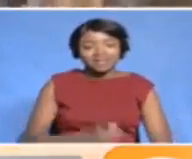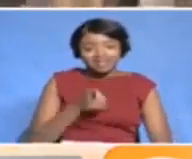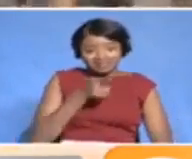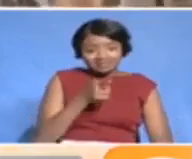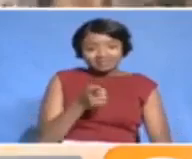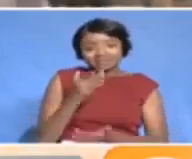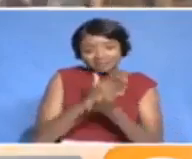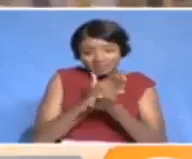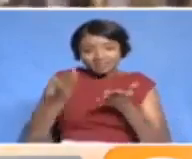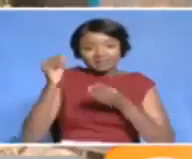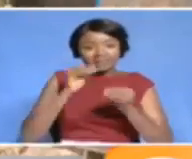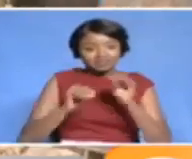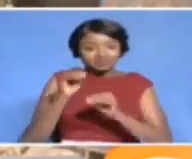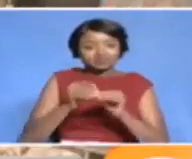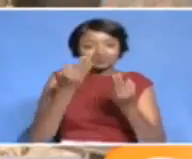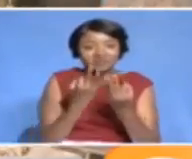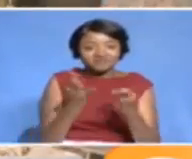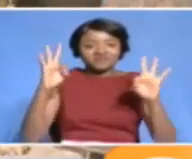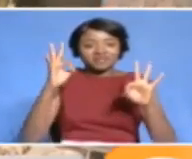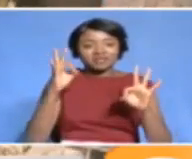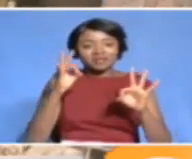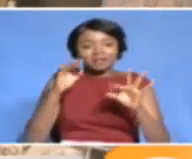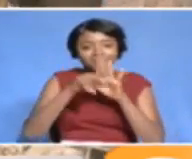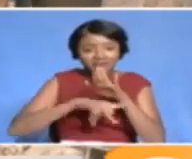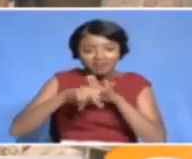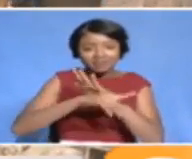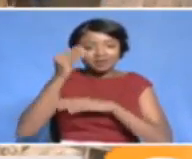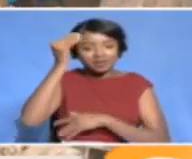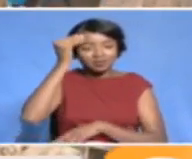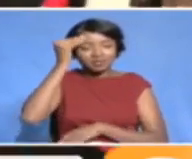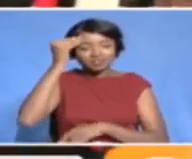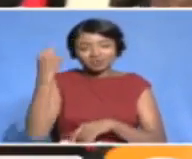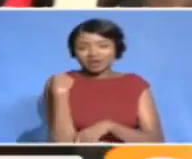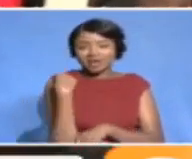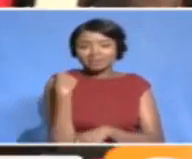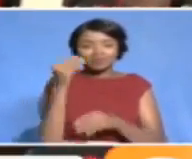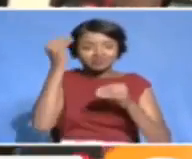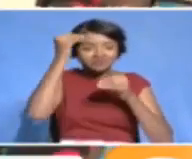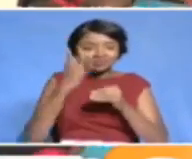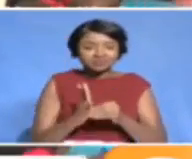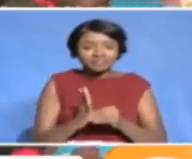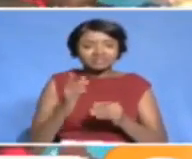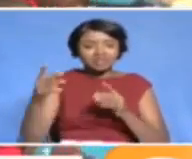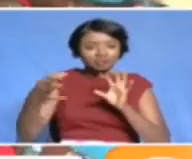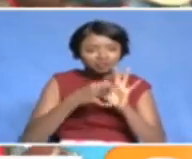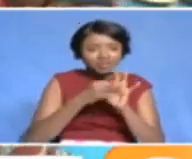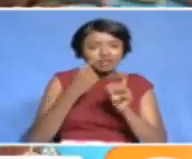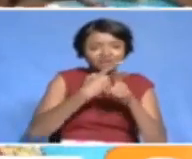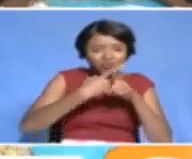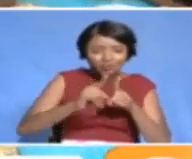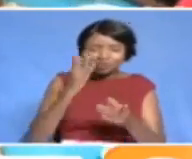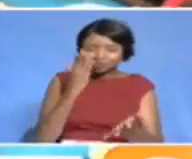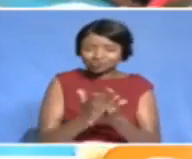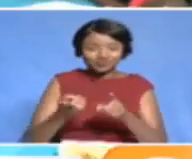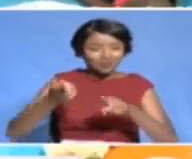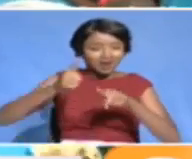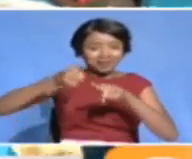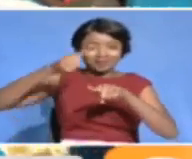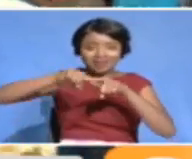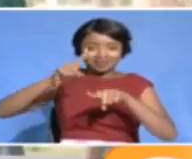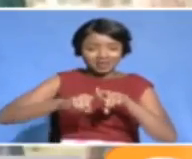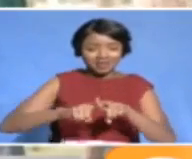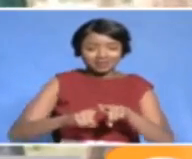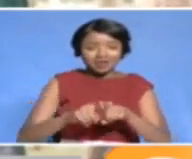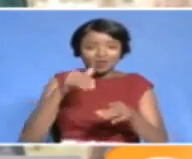to the introduction of free primary education, the number of students joining Form 1 has significantly gone up in the last 10 years. Ministry of